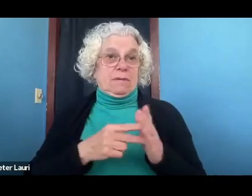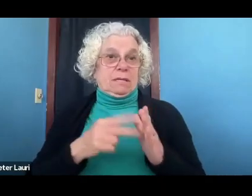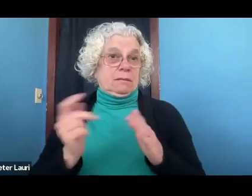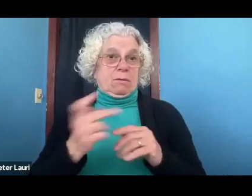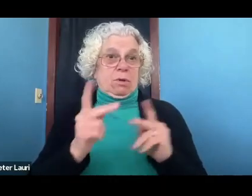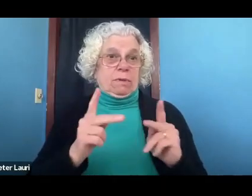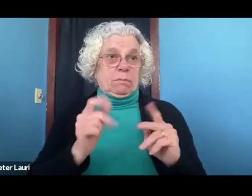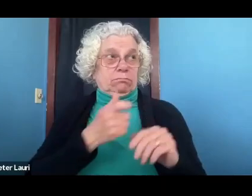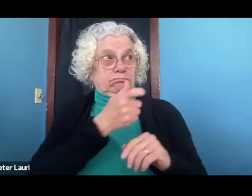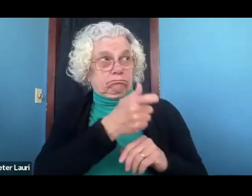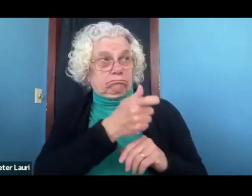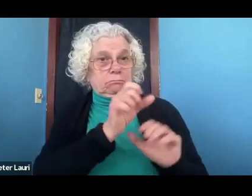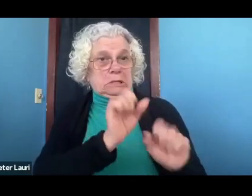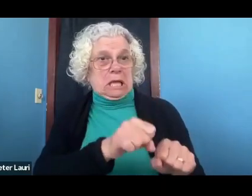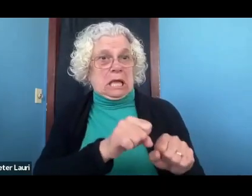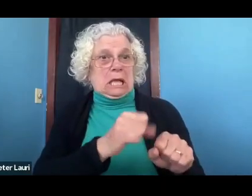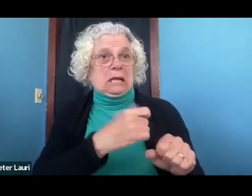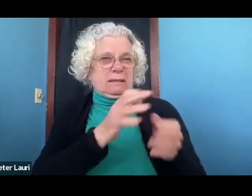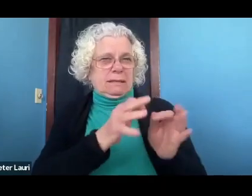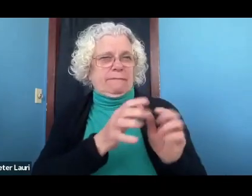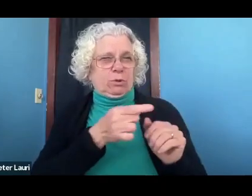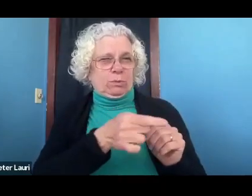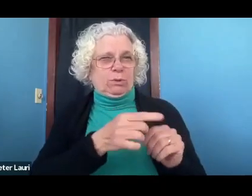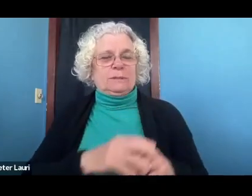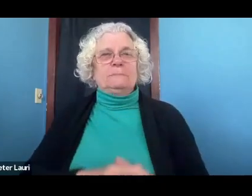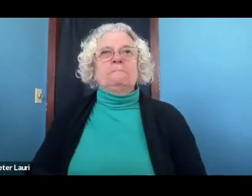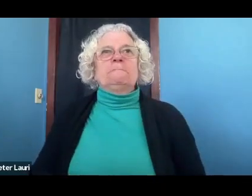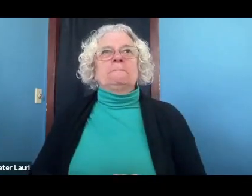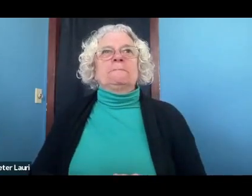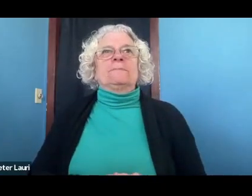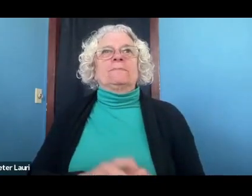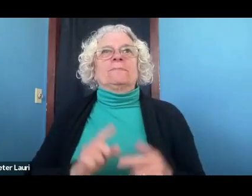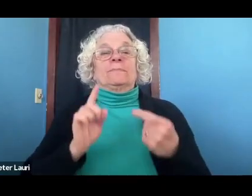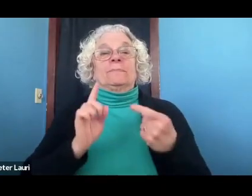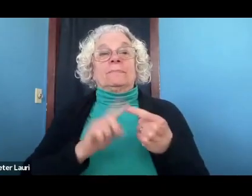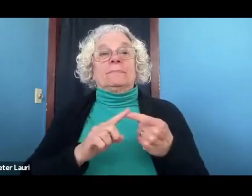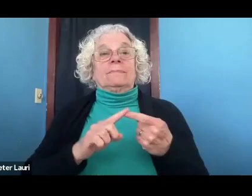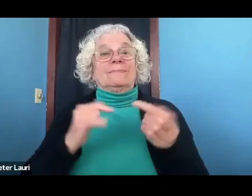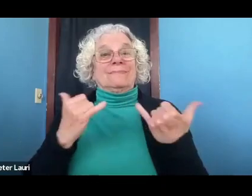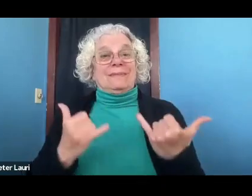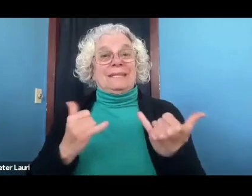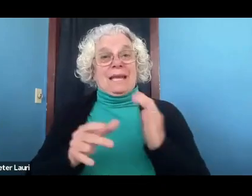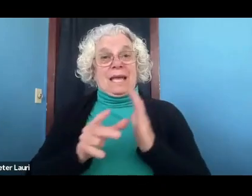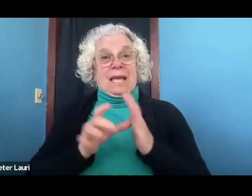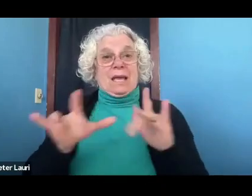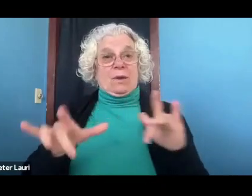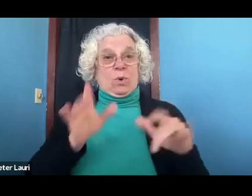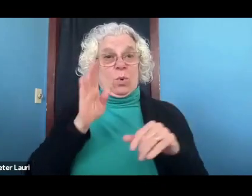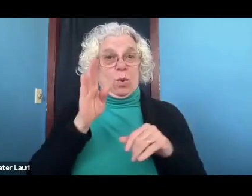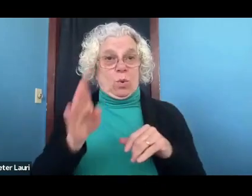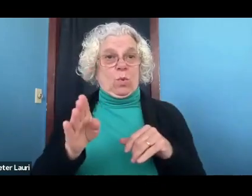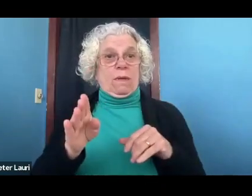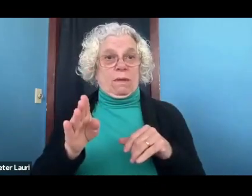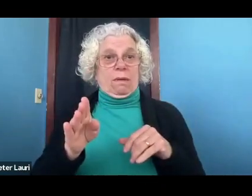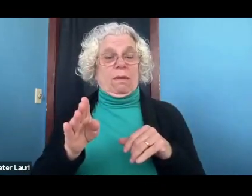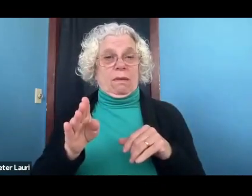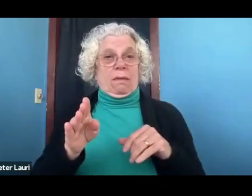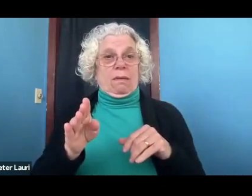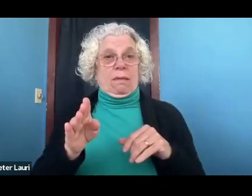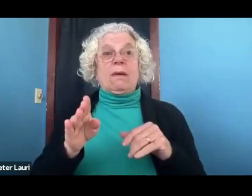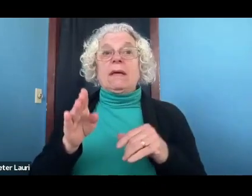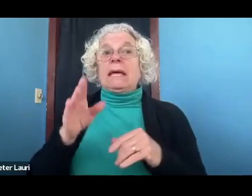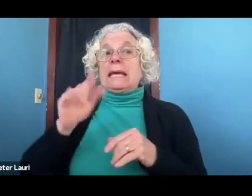everyone can follow along to the content effectively. Additionally, we are recording the entire webinar with